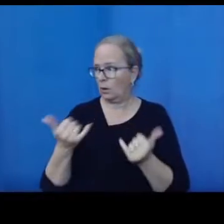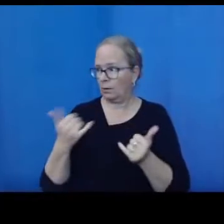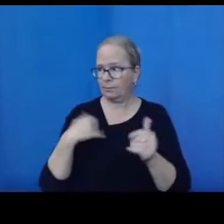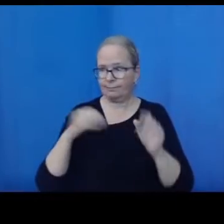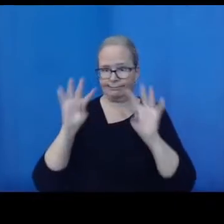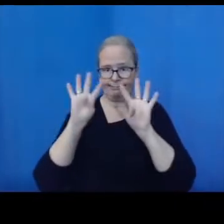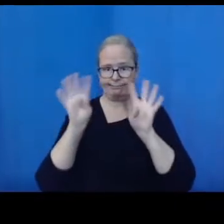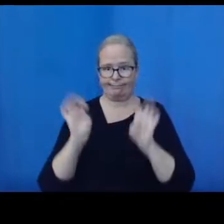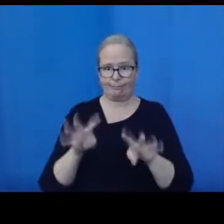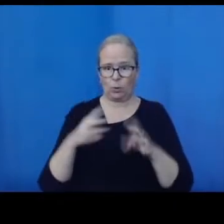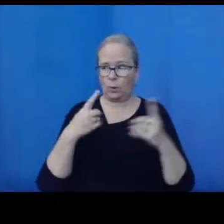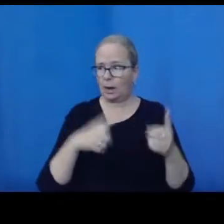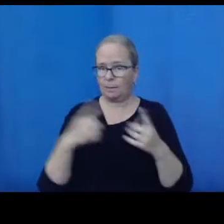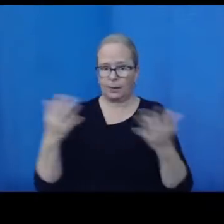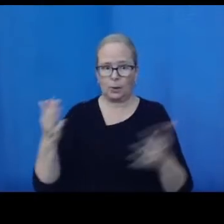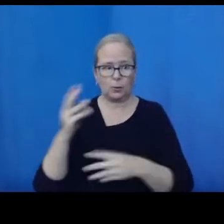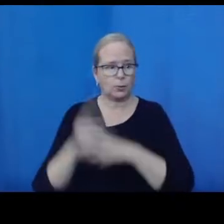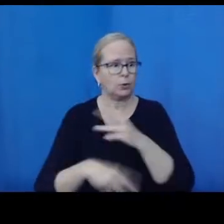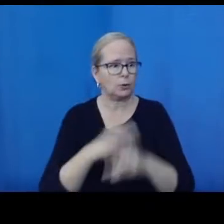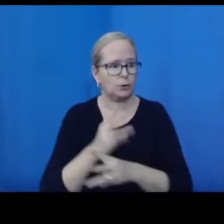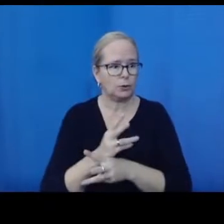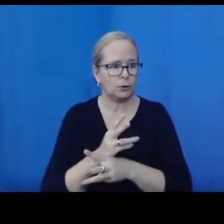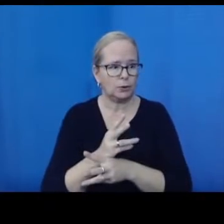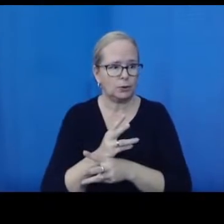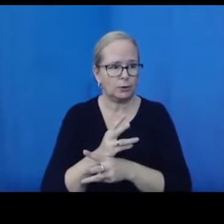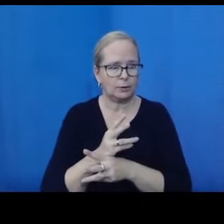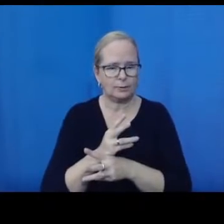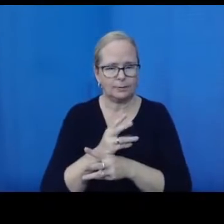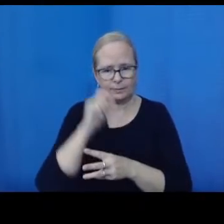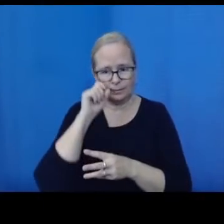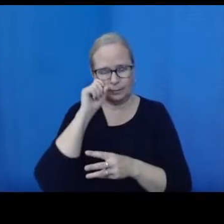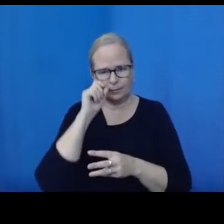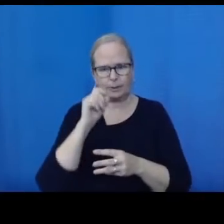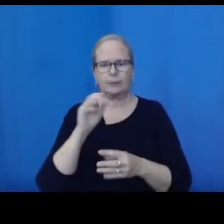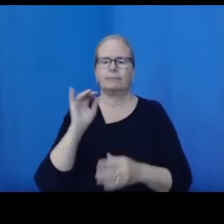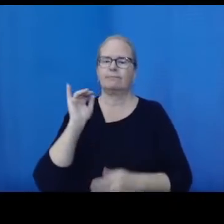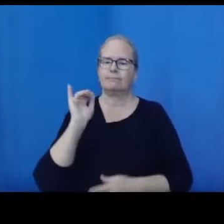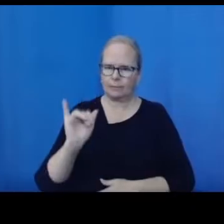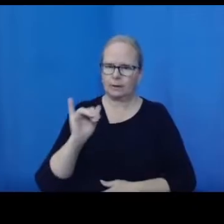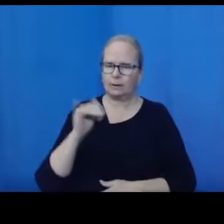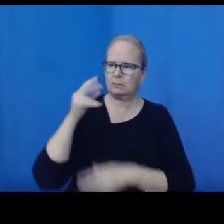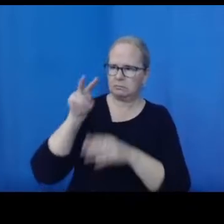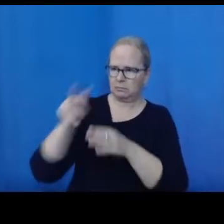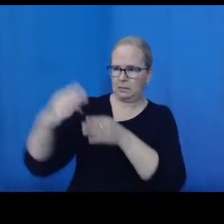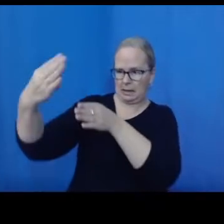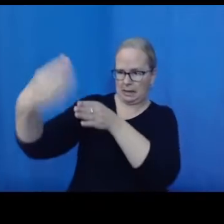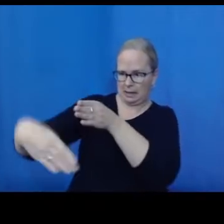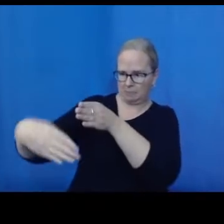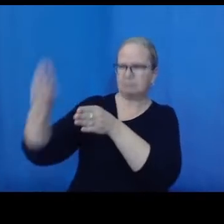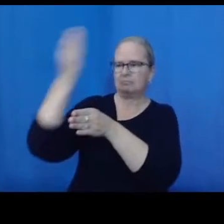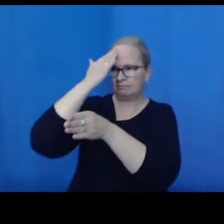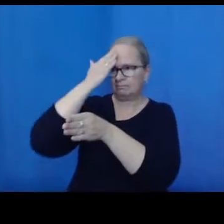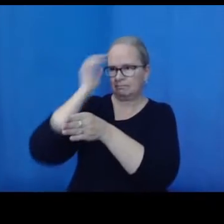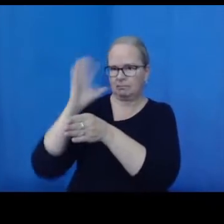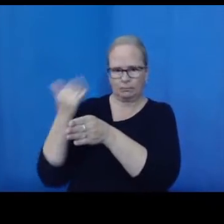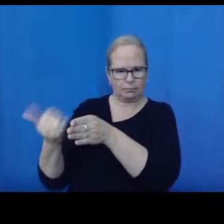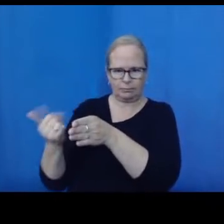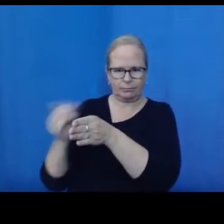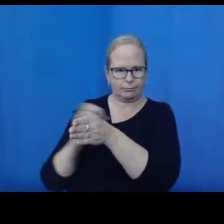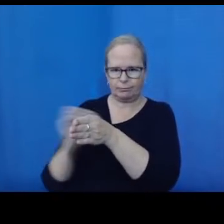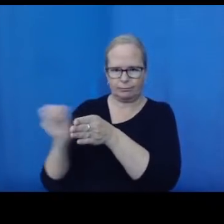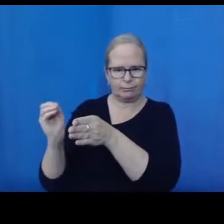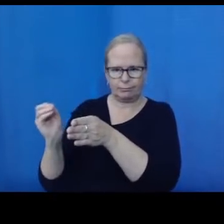it's continuous stress and it's chronic stress. And we rally for a bit, but then we get back into a situation like